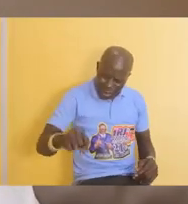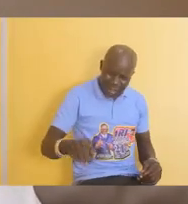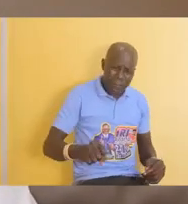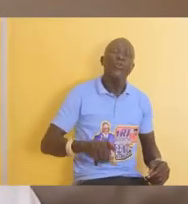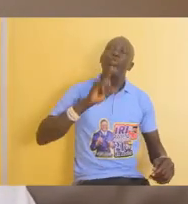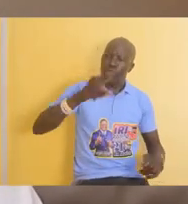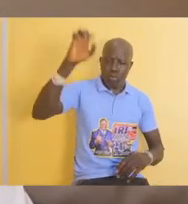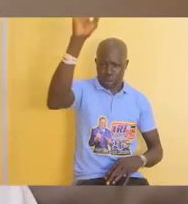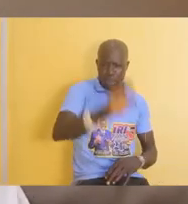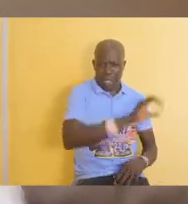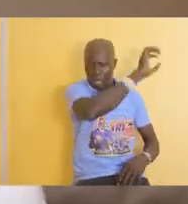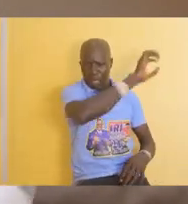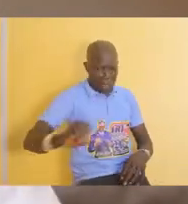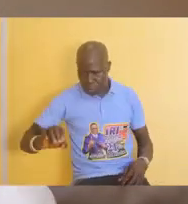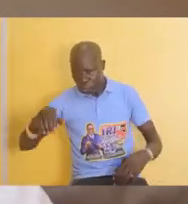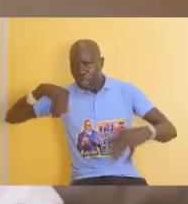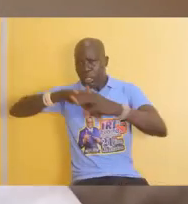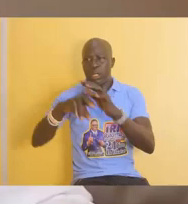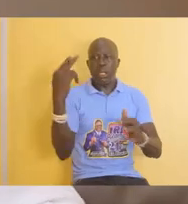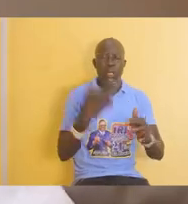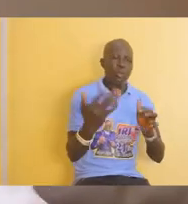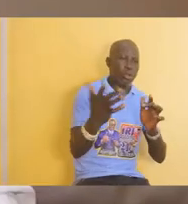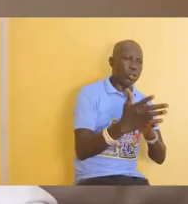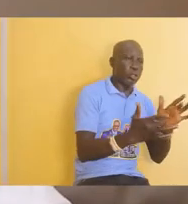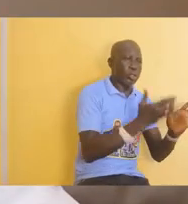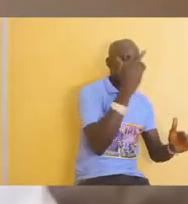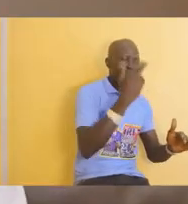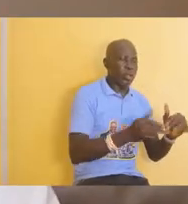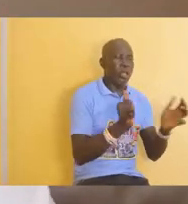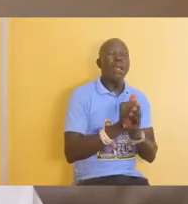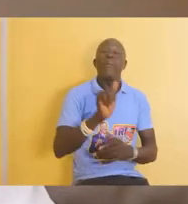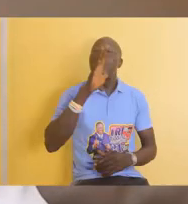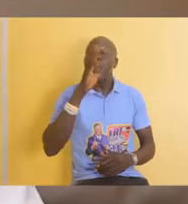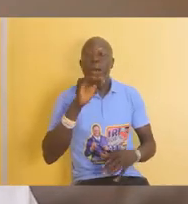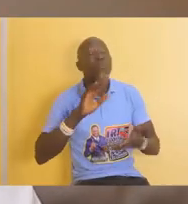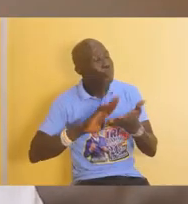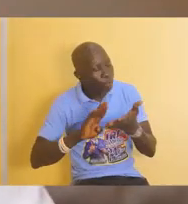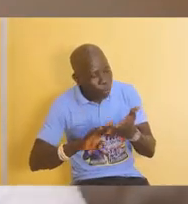give that punishment. They will forgive your sins. In the name of Jesus. In the name of Jesus. Mommy, you are